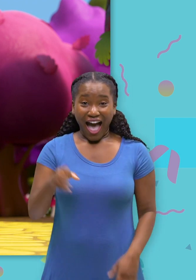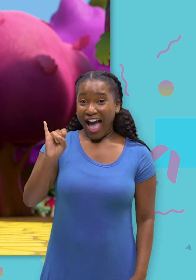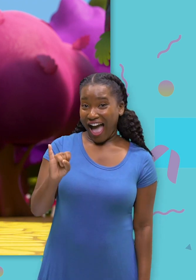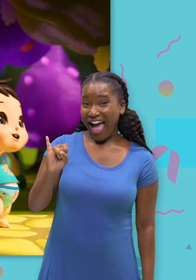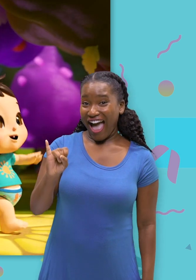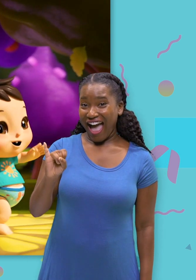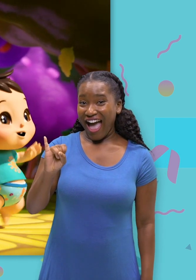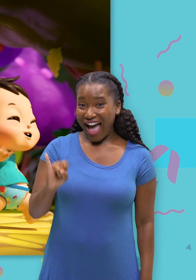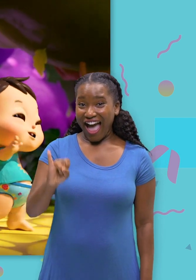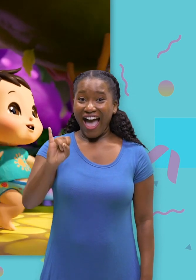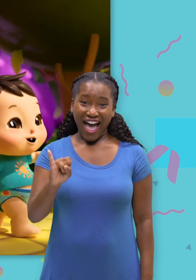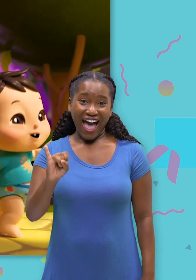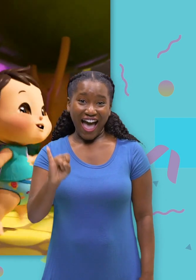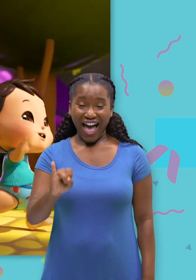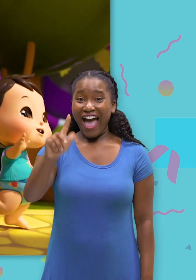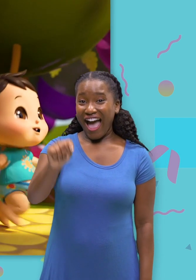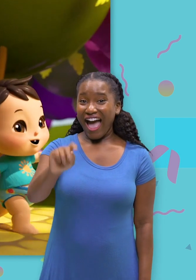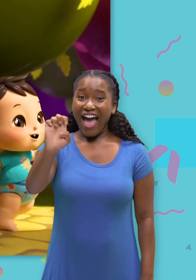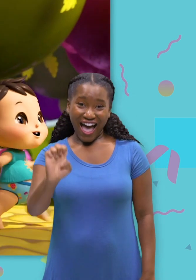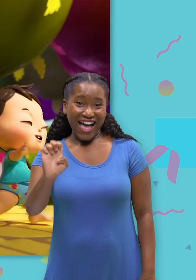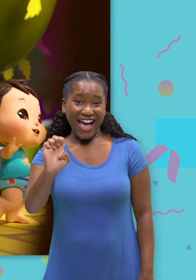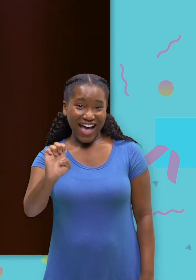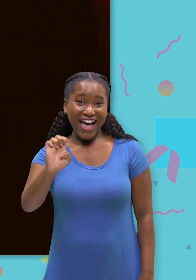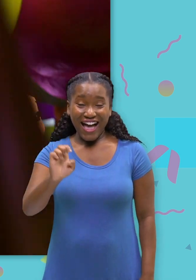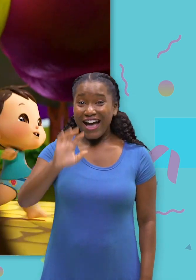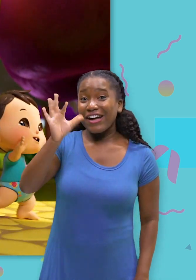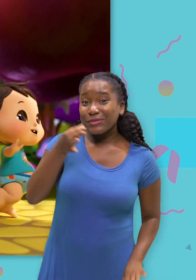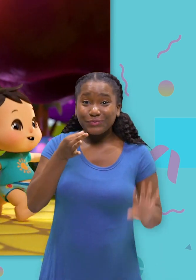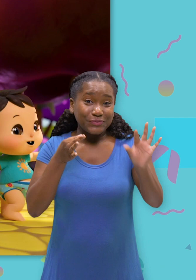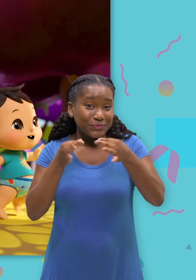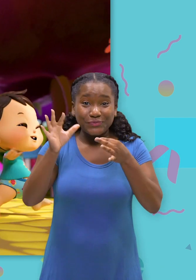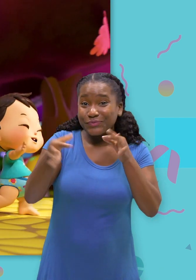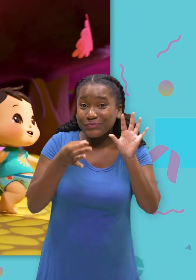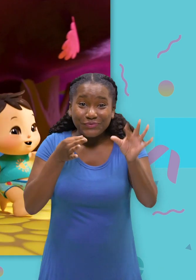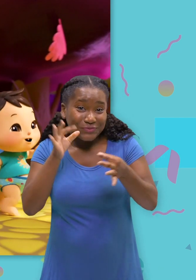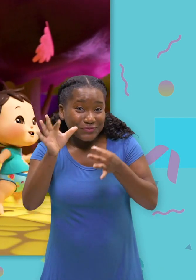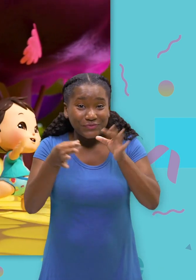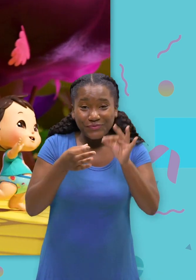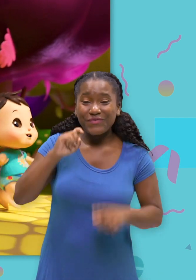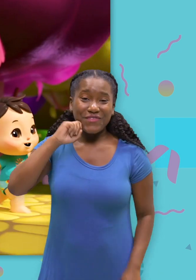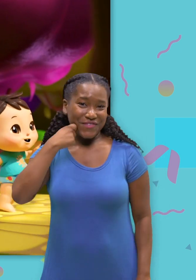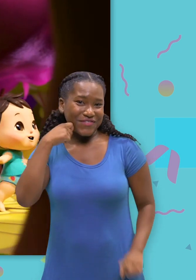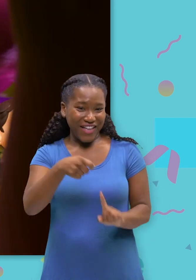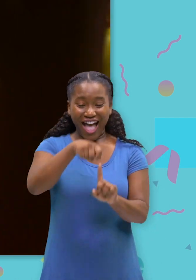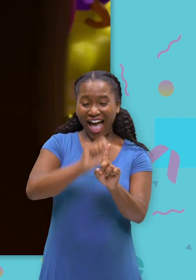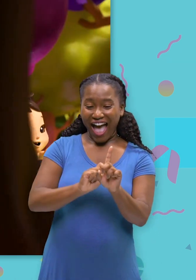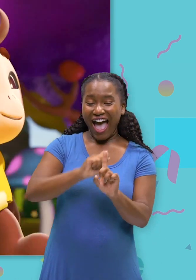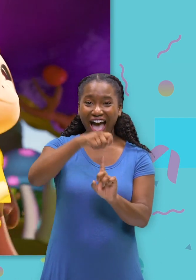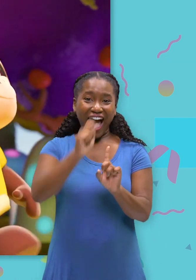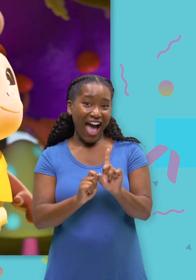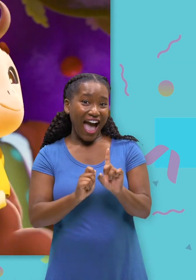eye? I like to eat, eat, eat eyeples and